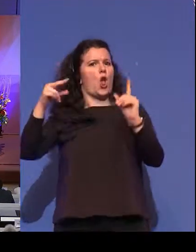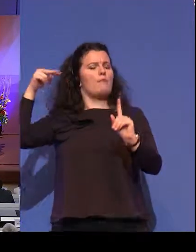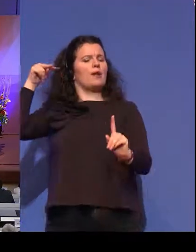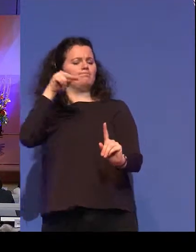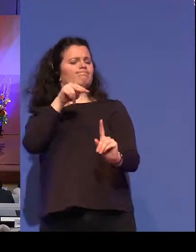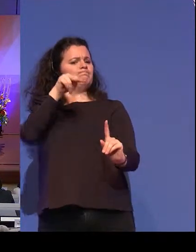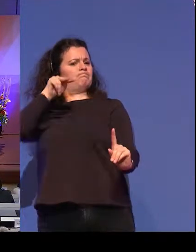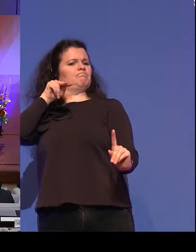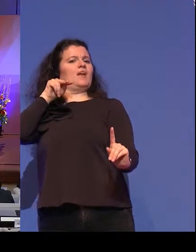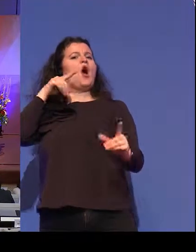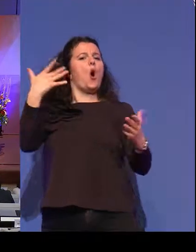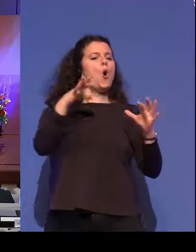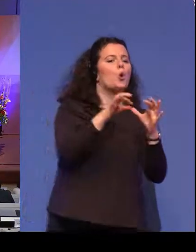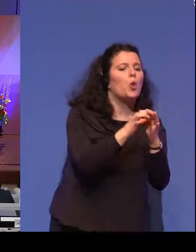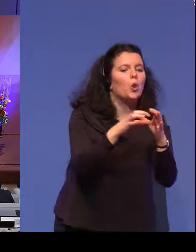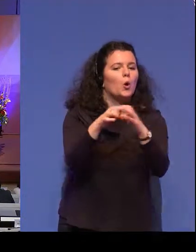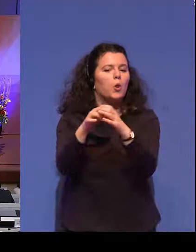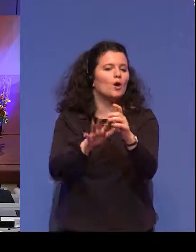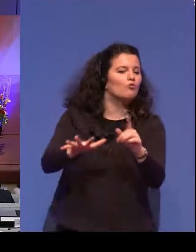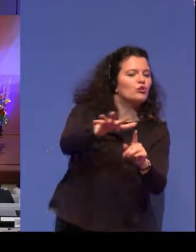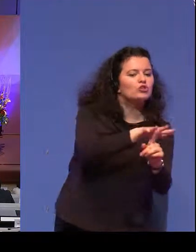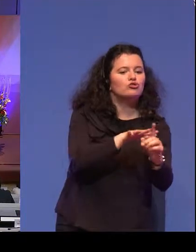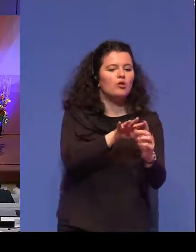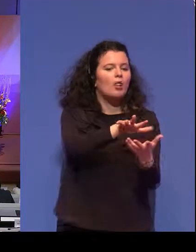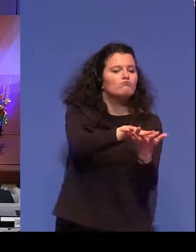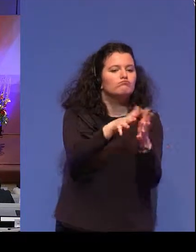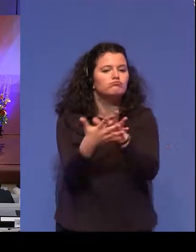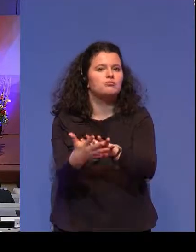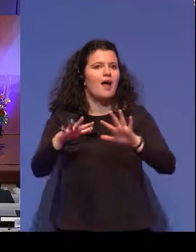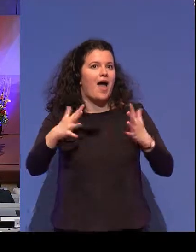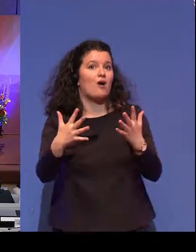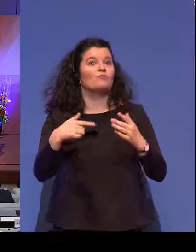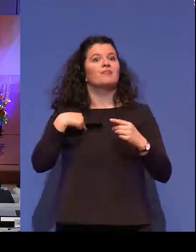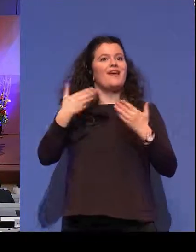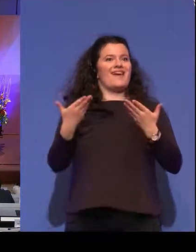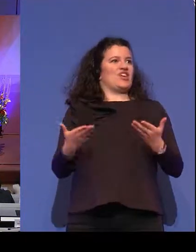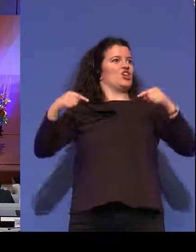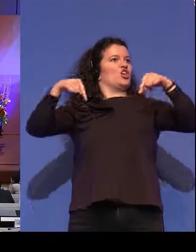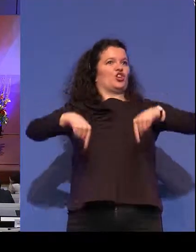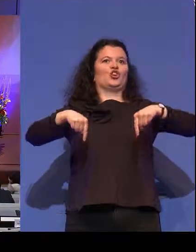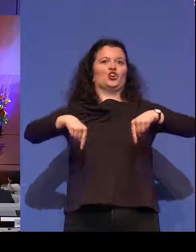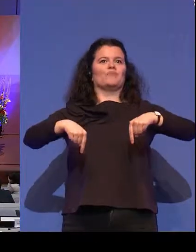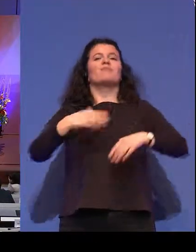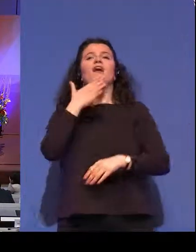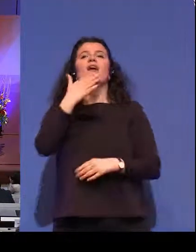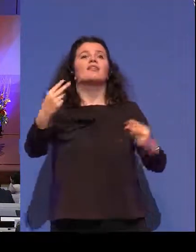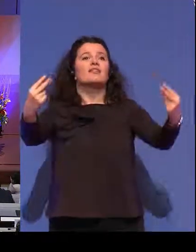in the same room in a few minutes. We now conclude the welcome session. Thank you very much.